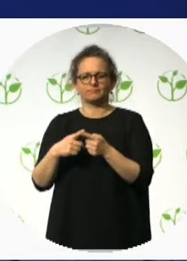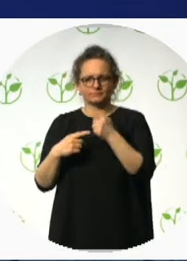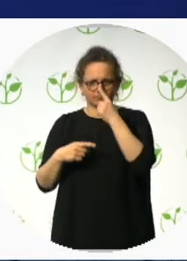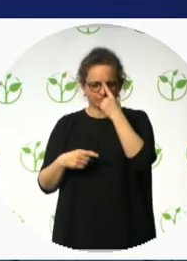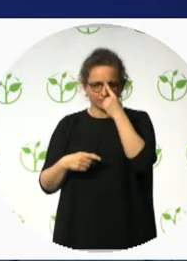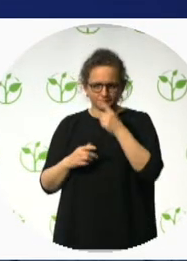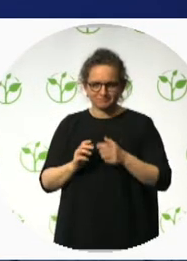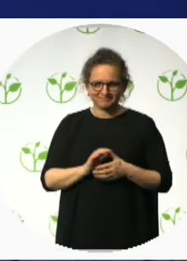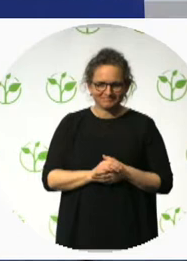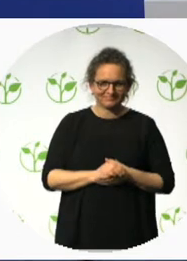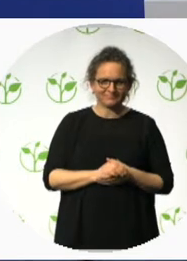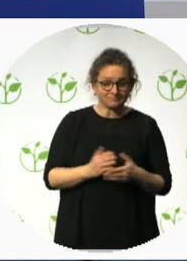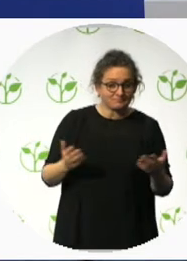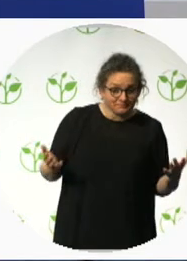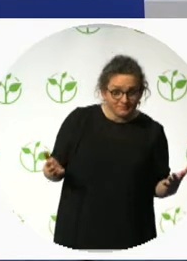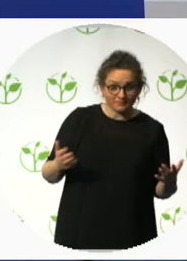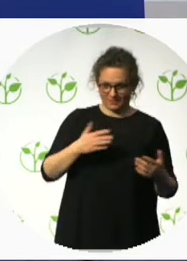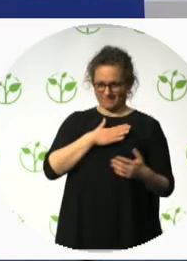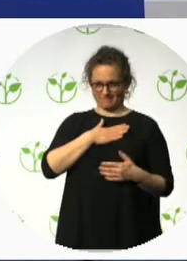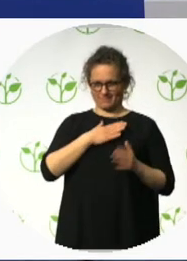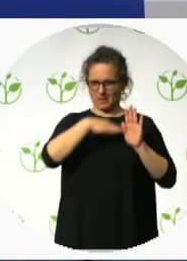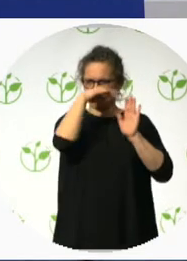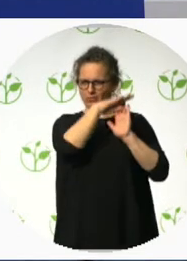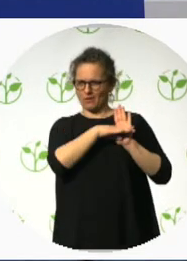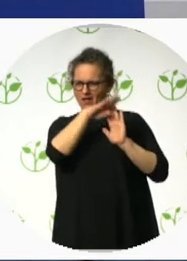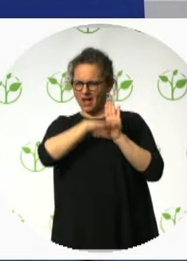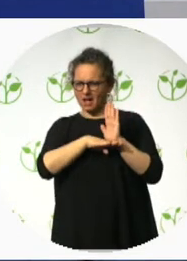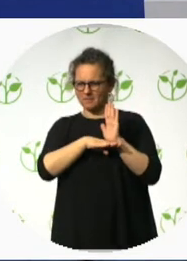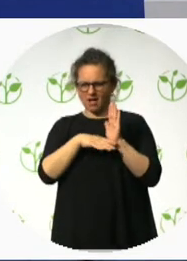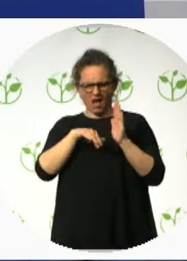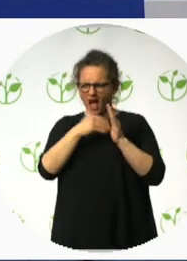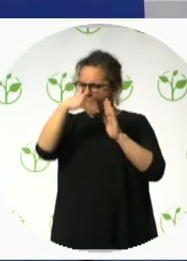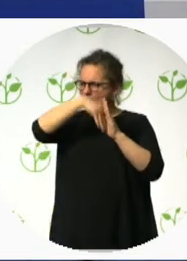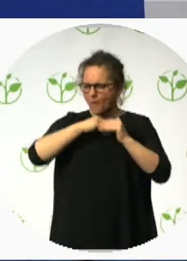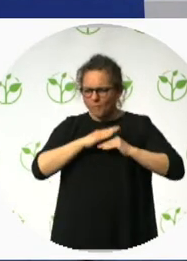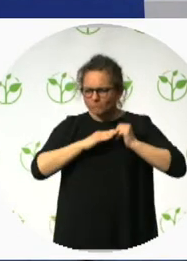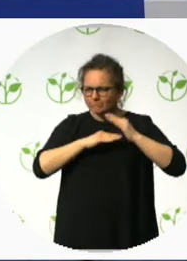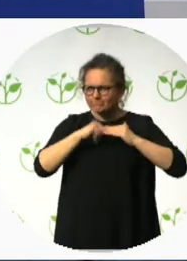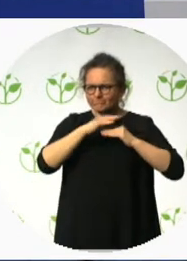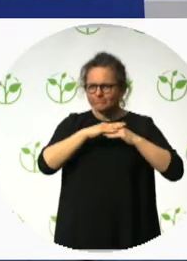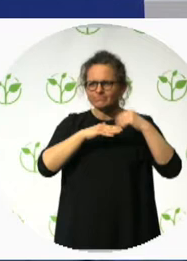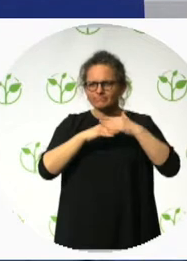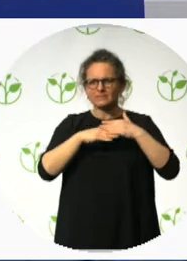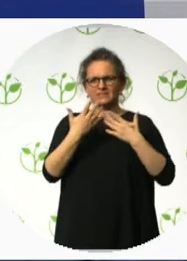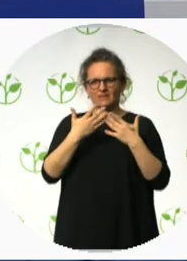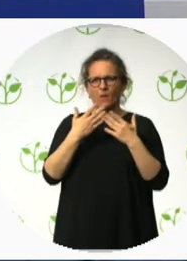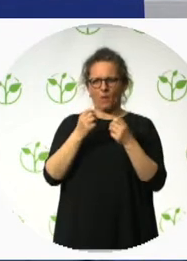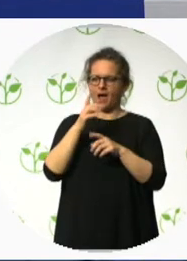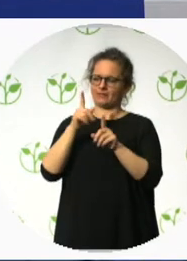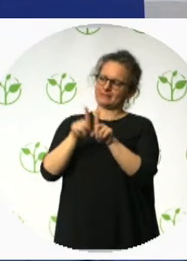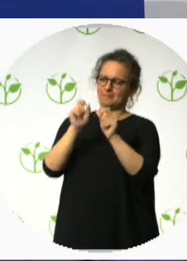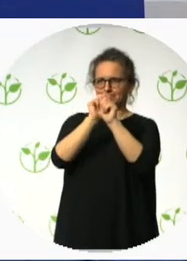The framework of our program, you can think of, is like a tree. The roots are the local universities and local